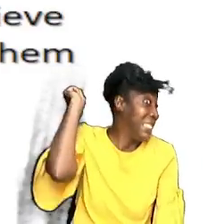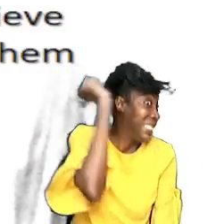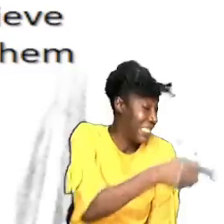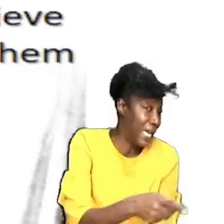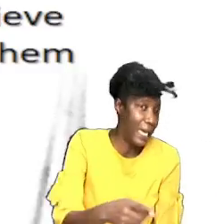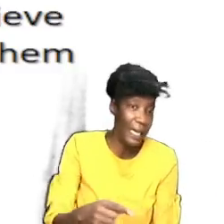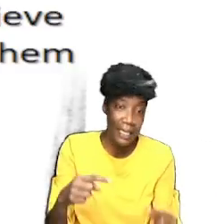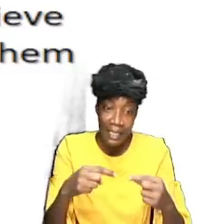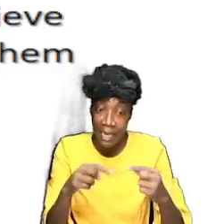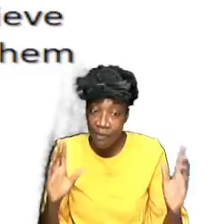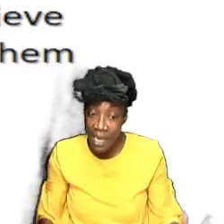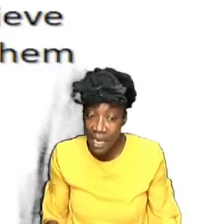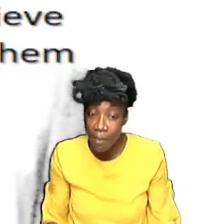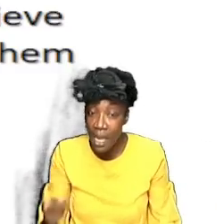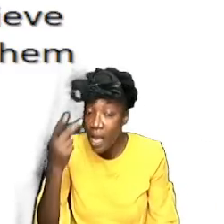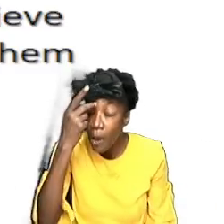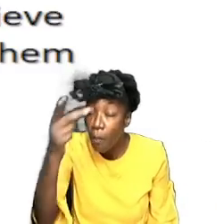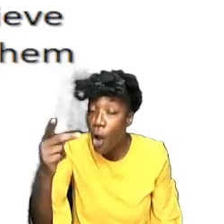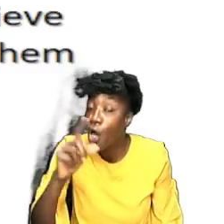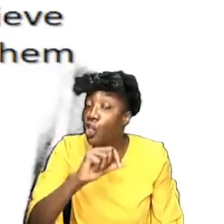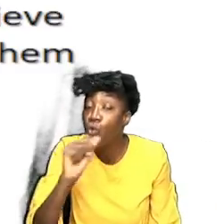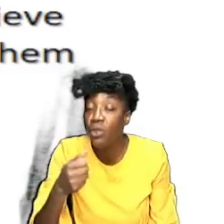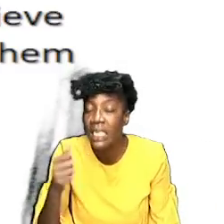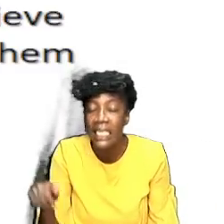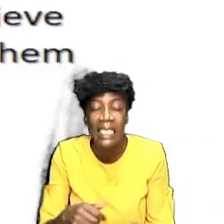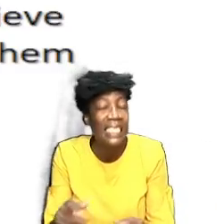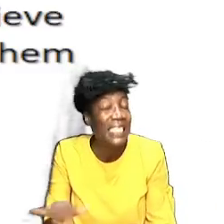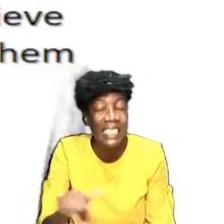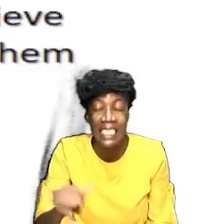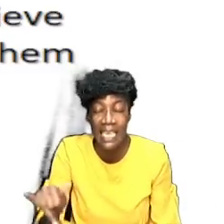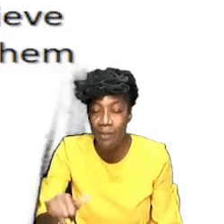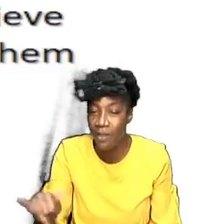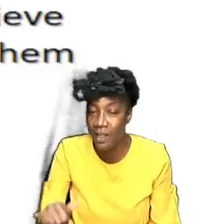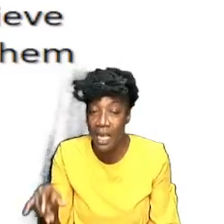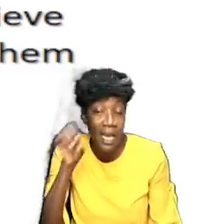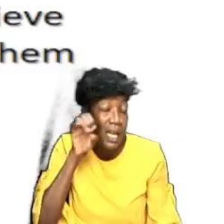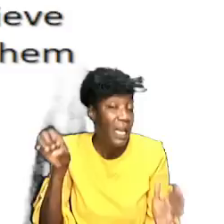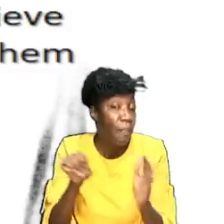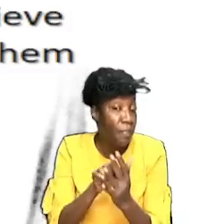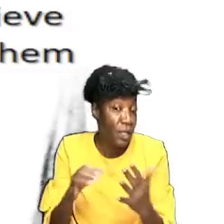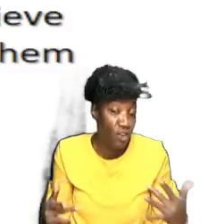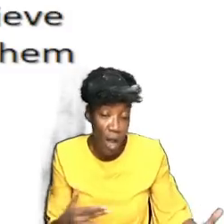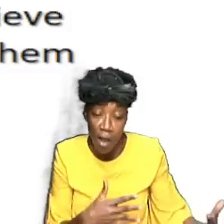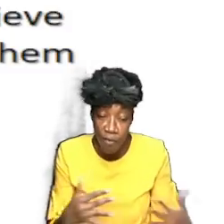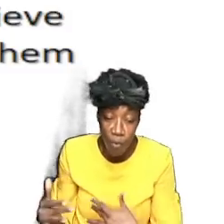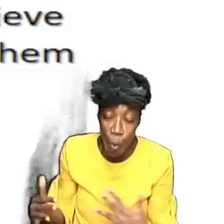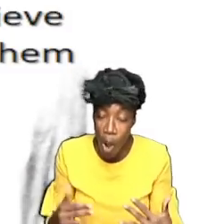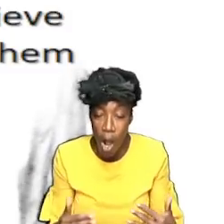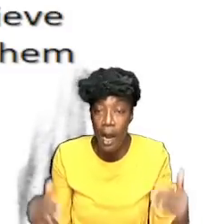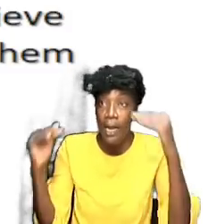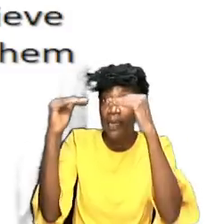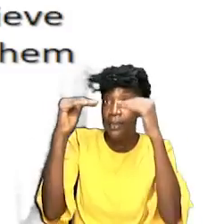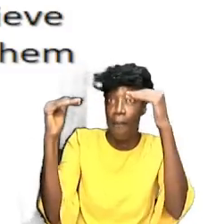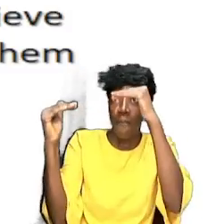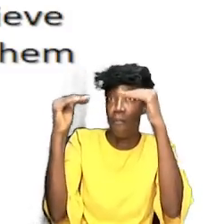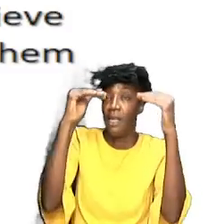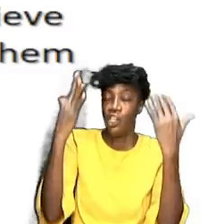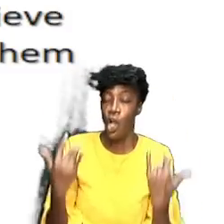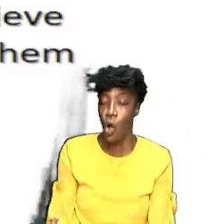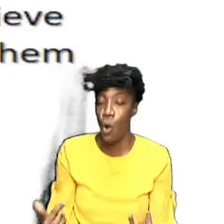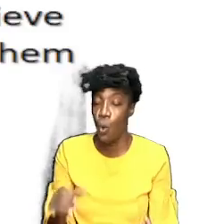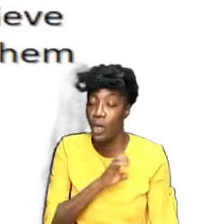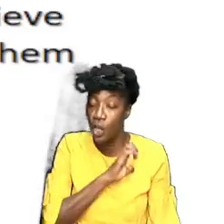using the same picture of war that took place in that time as a measurement of how the Christian should live.